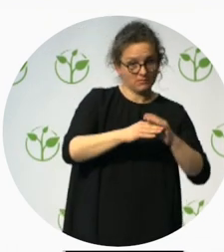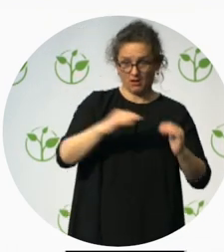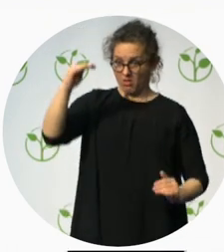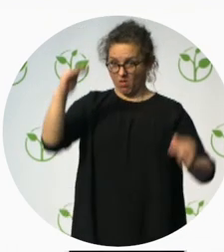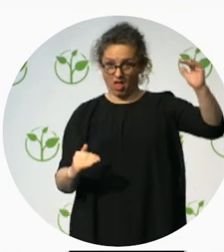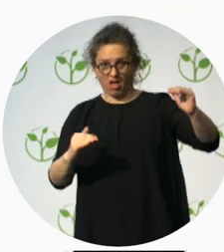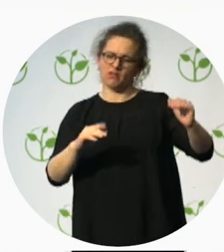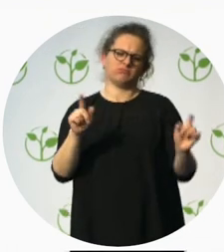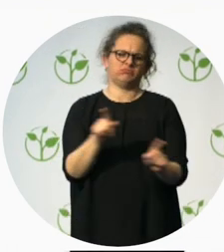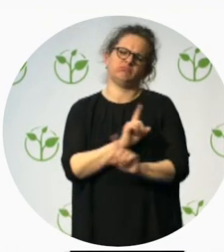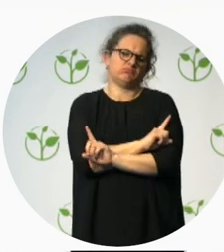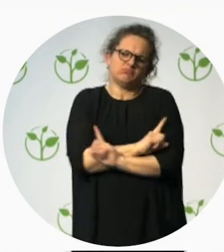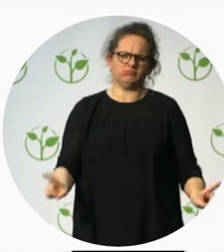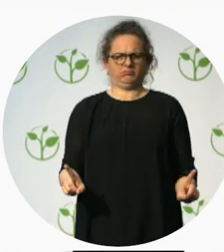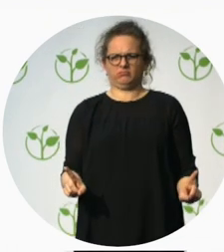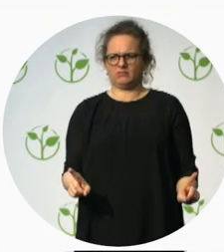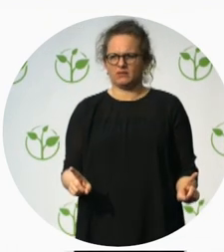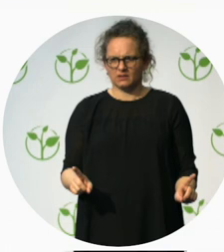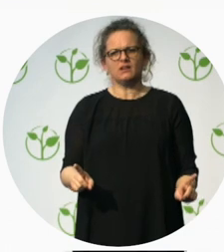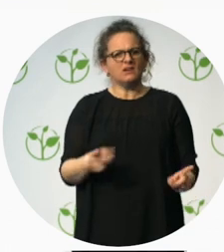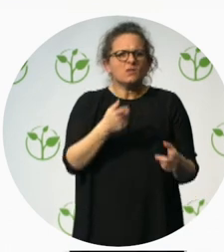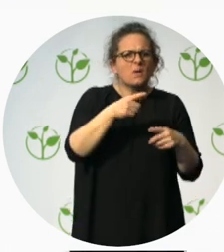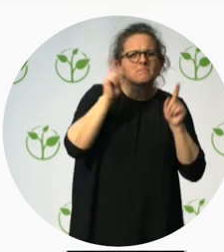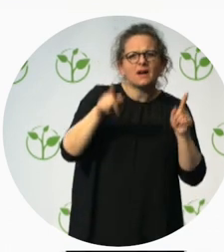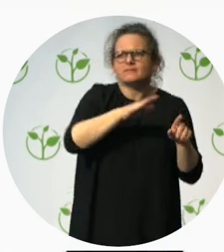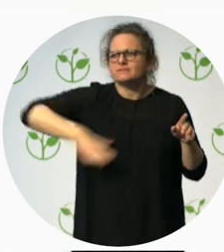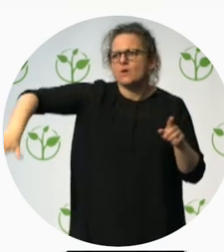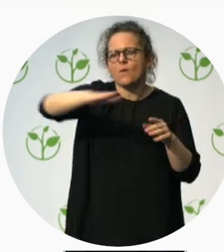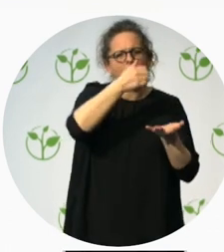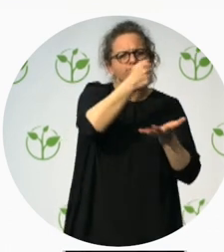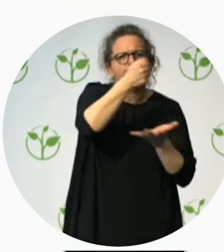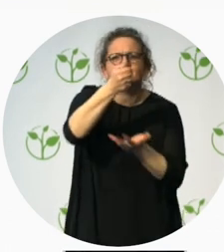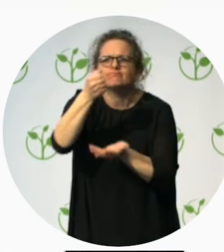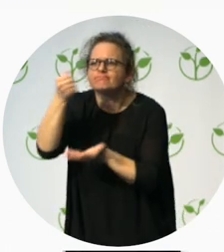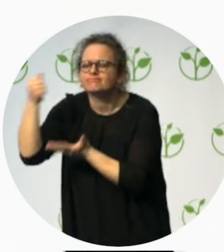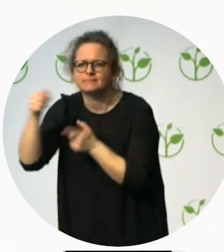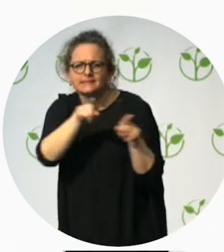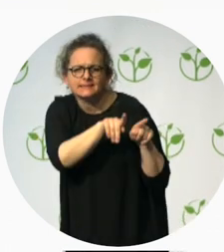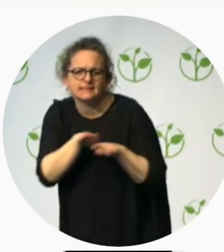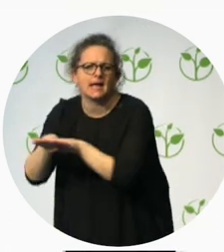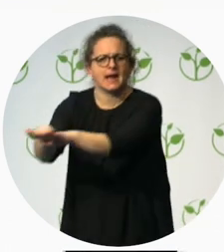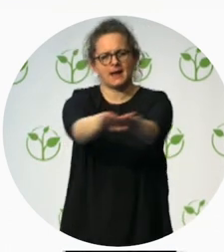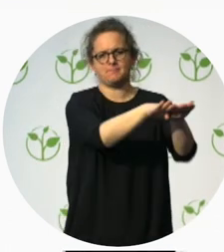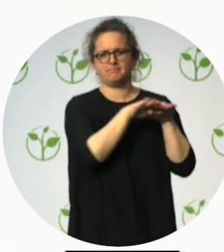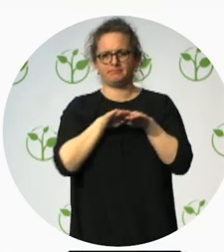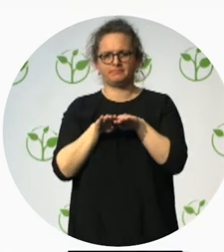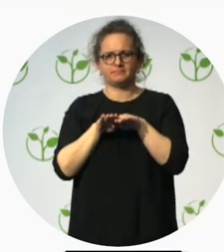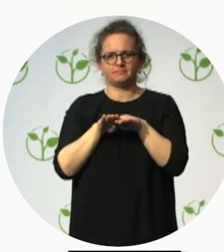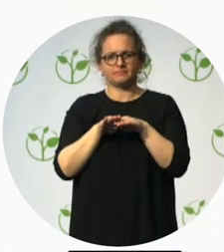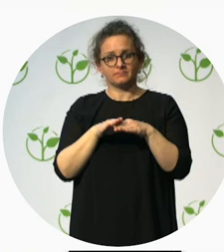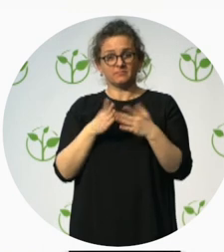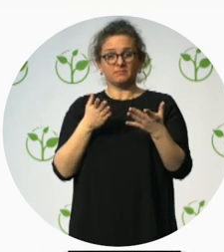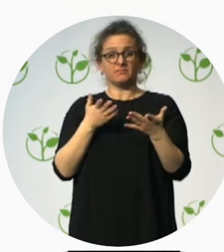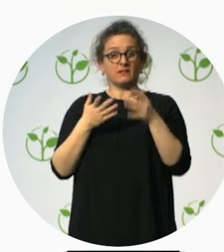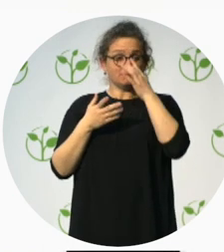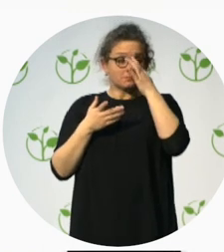cooperation must be designed in a way to remove existing barriers and to prevent the creation of the new ones.